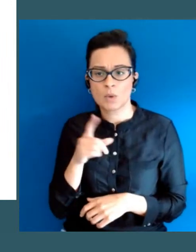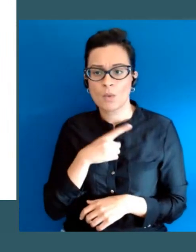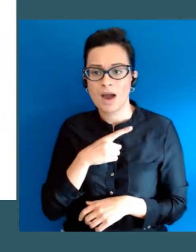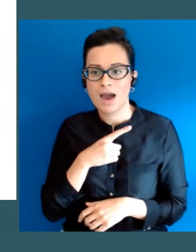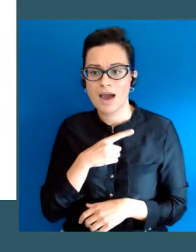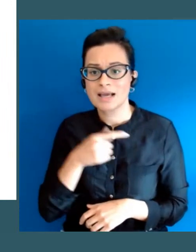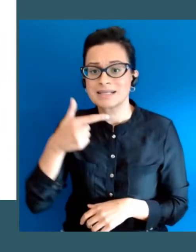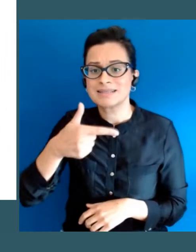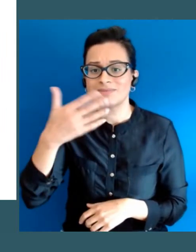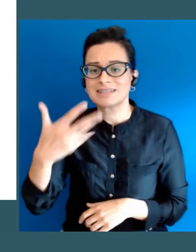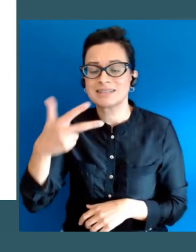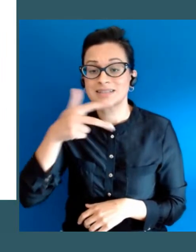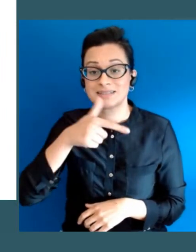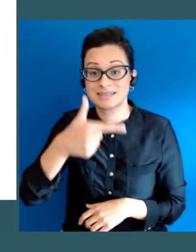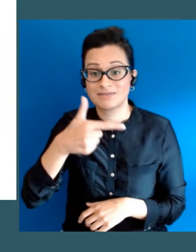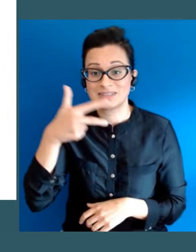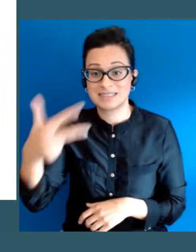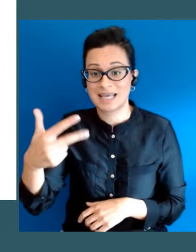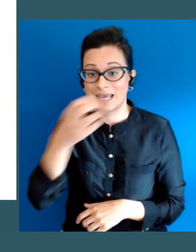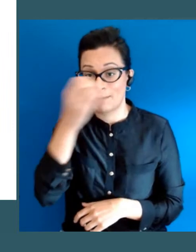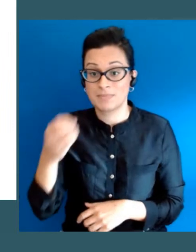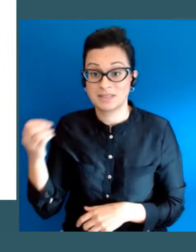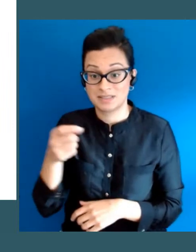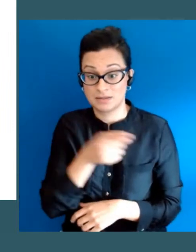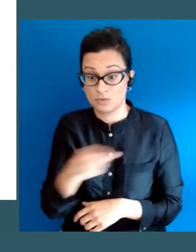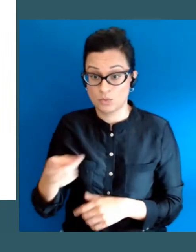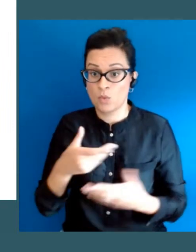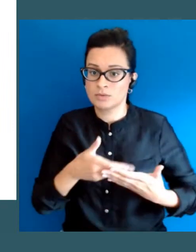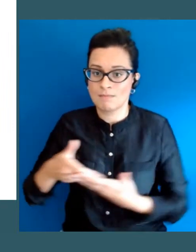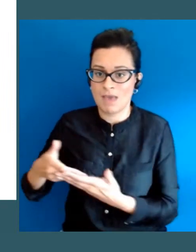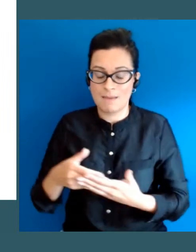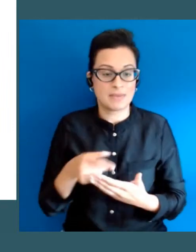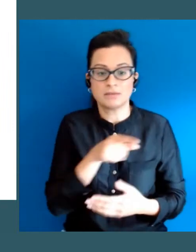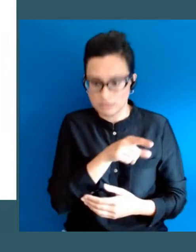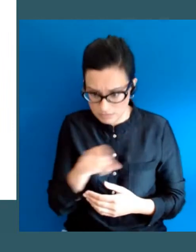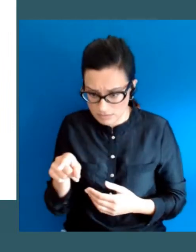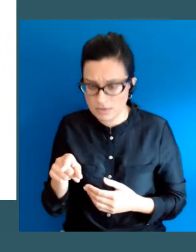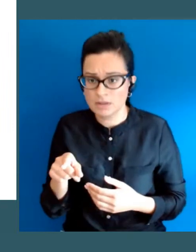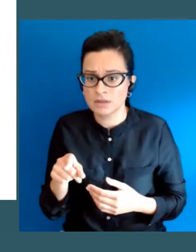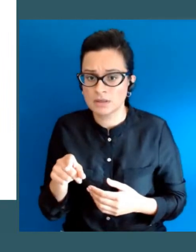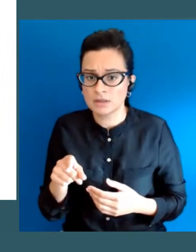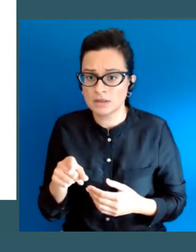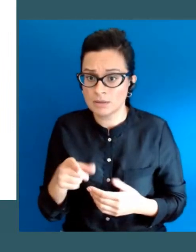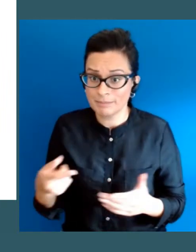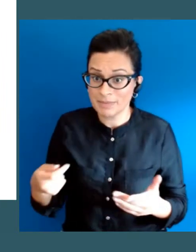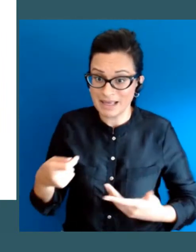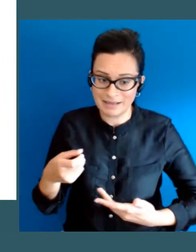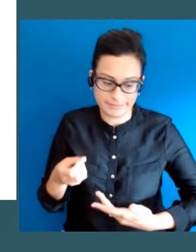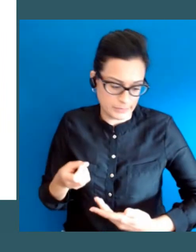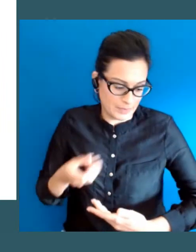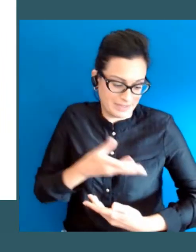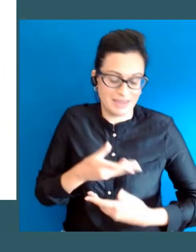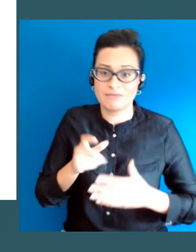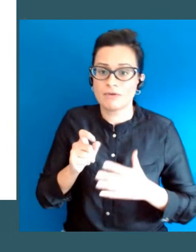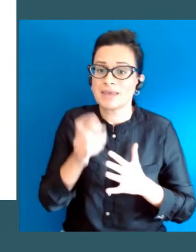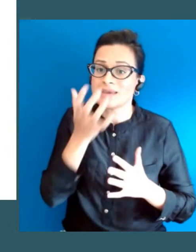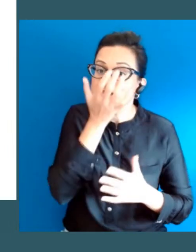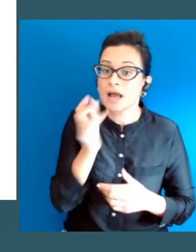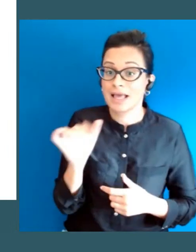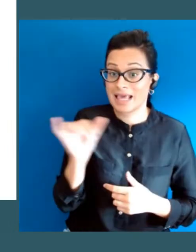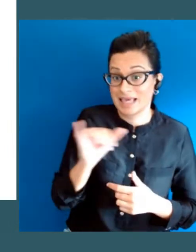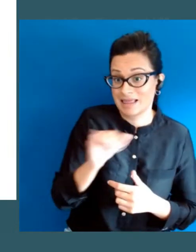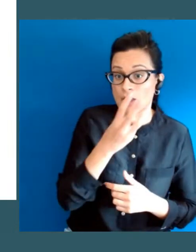78% of these infants had received peanut at either the 300 or the